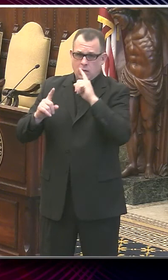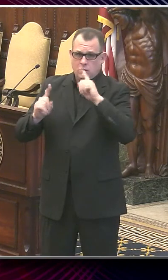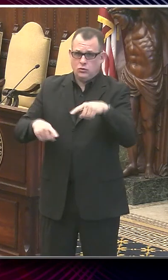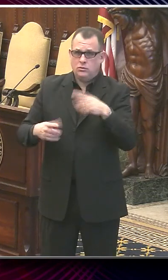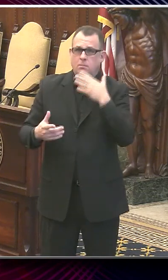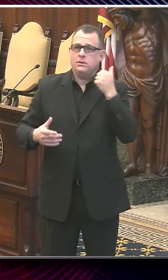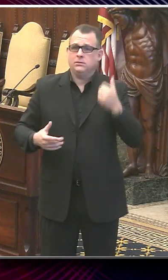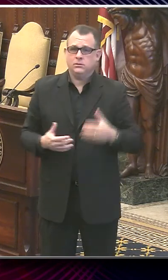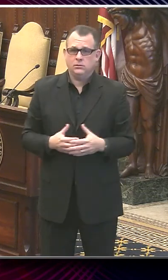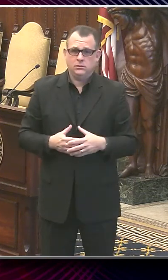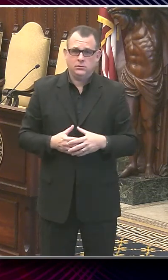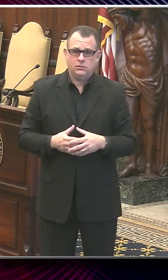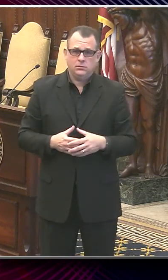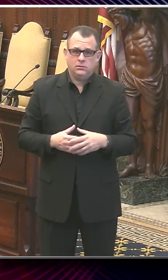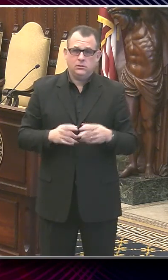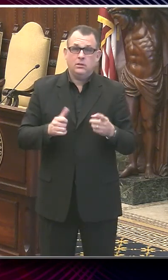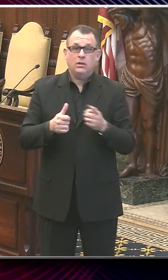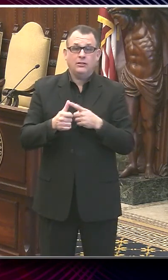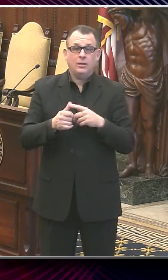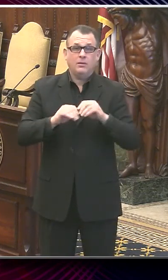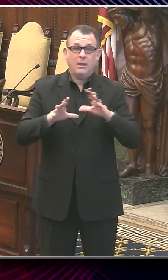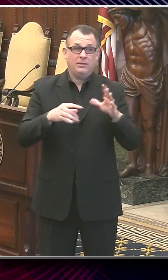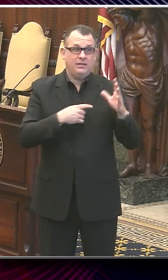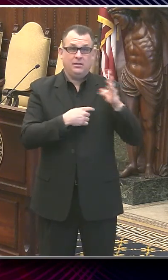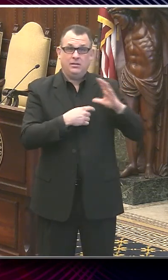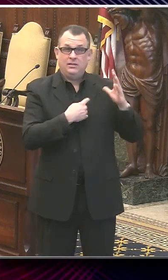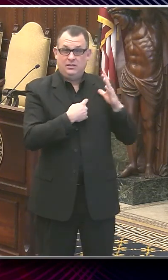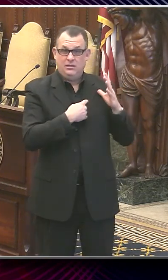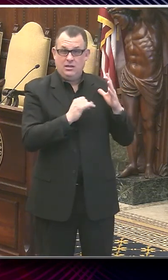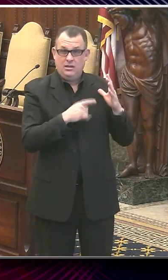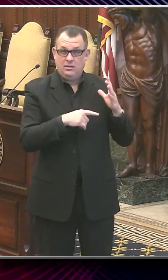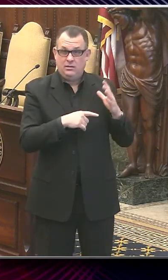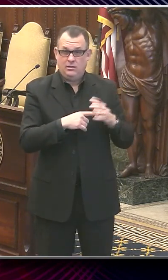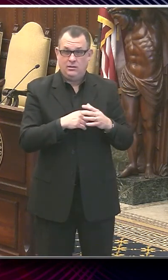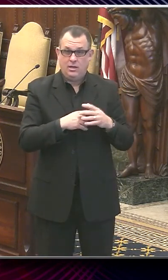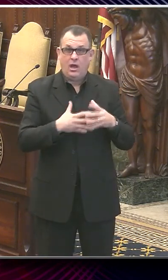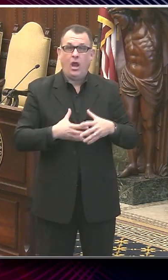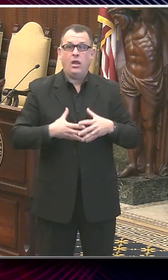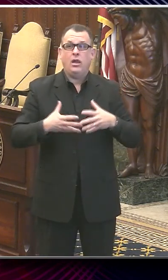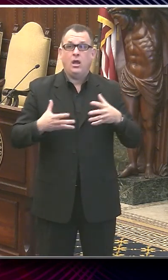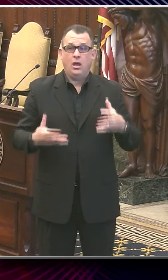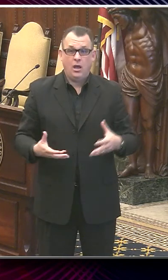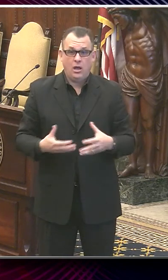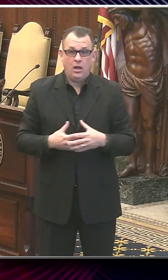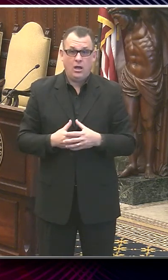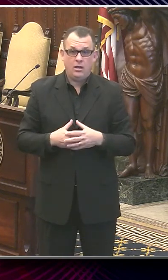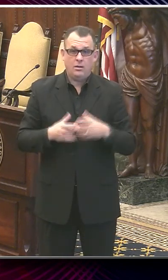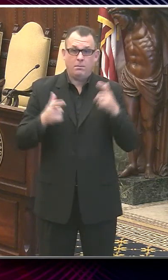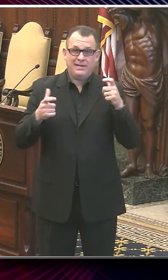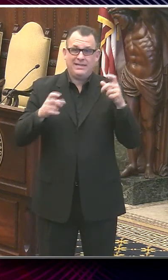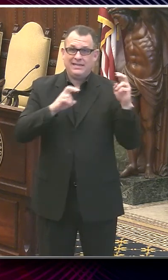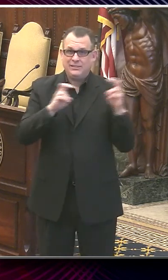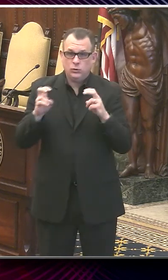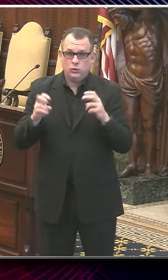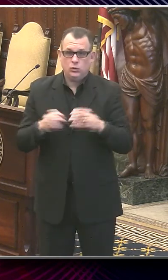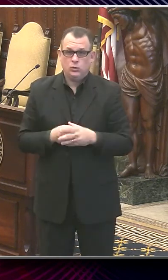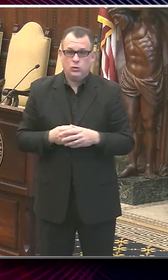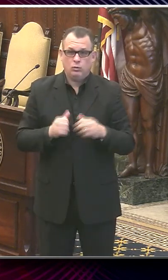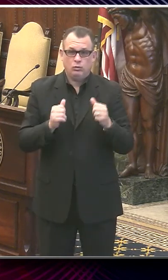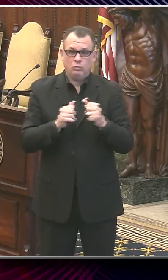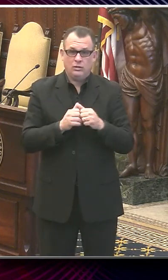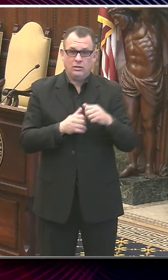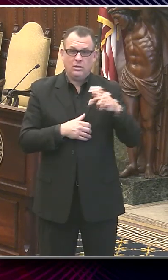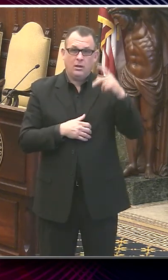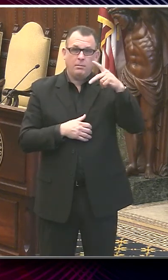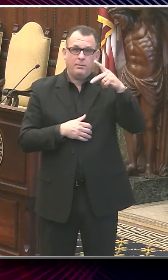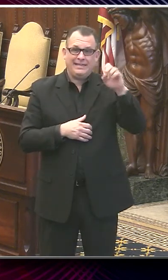the beginning of the epidemic, there was a pretty big issue with personal protective